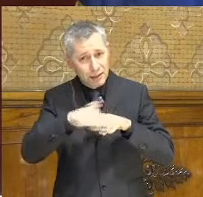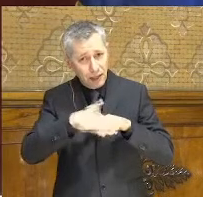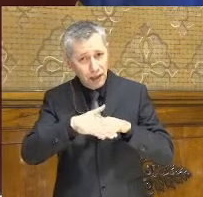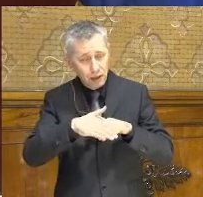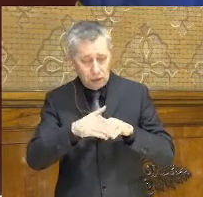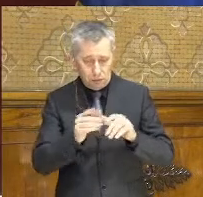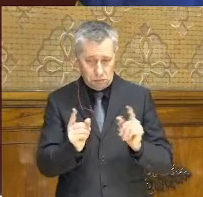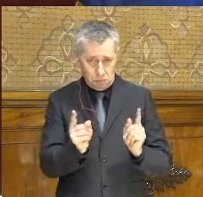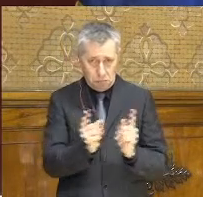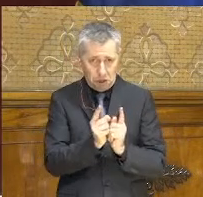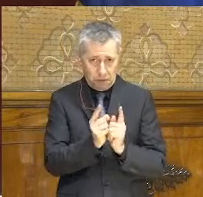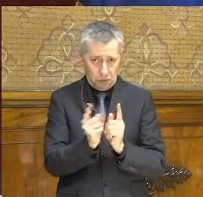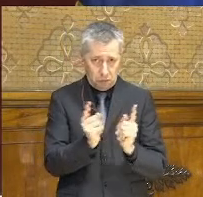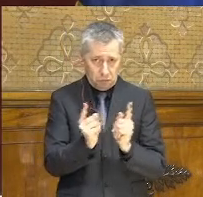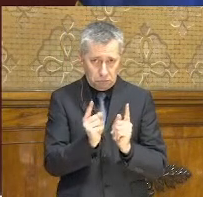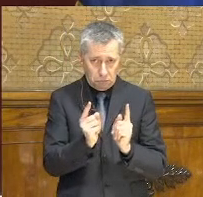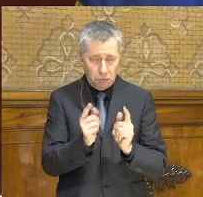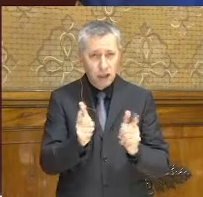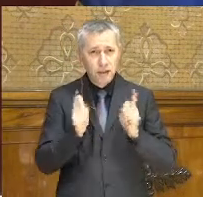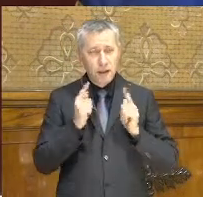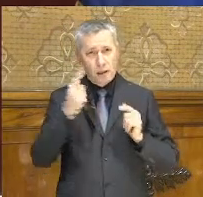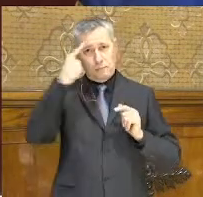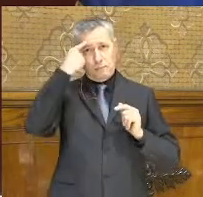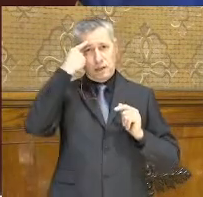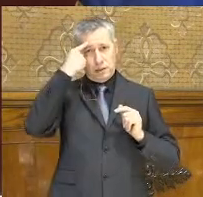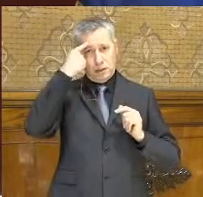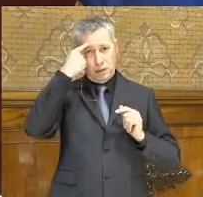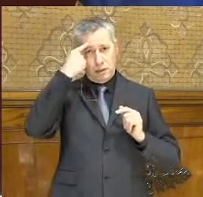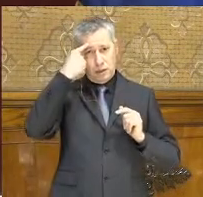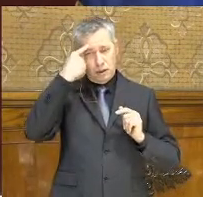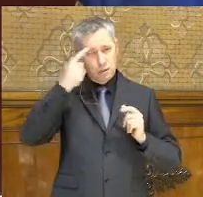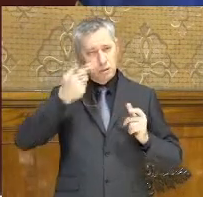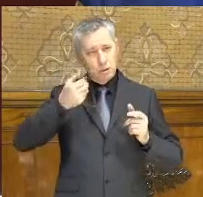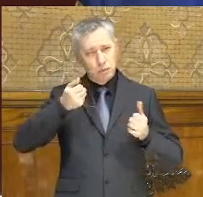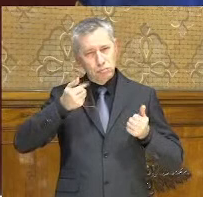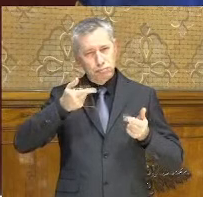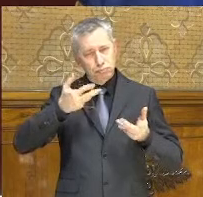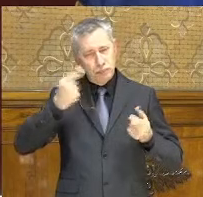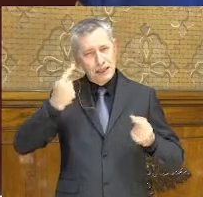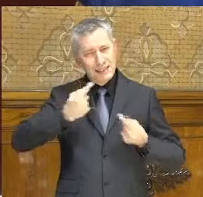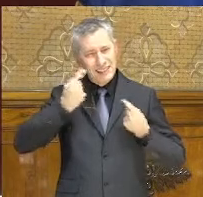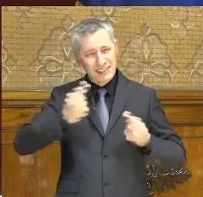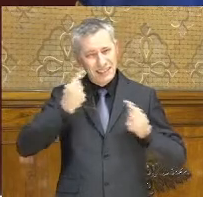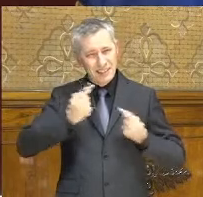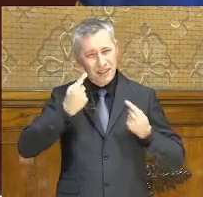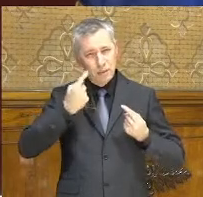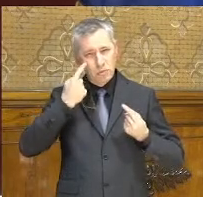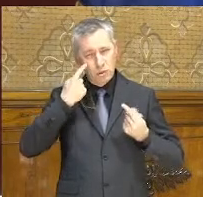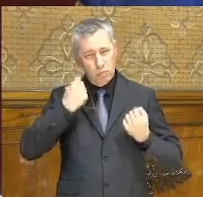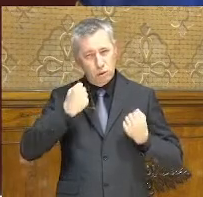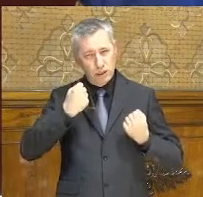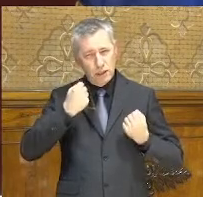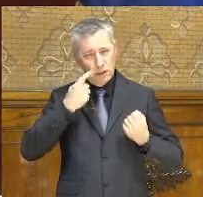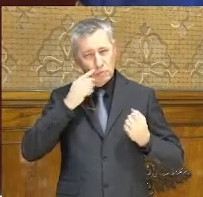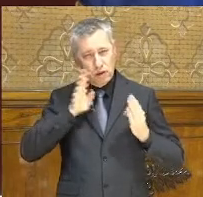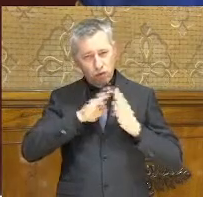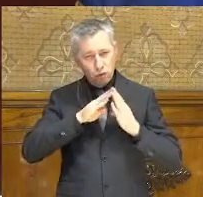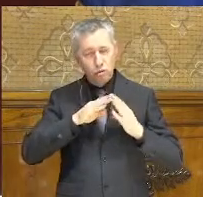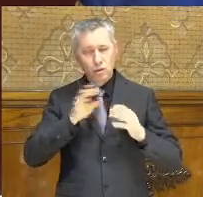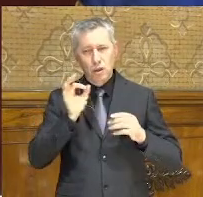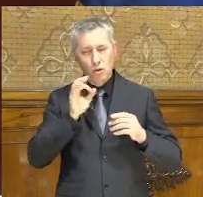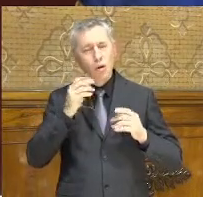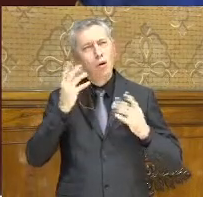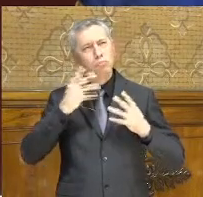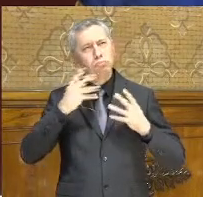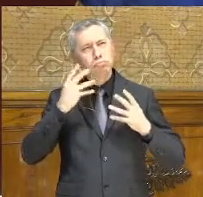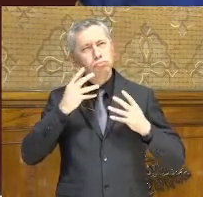presents the mind with an increase of stimulus too powerful to be dealt with or worked out in the normal